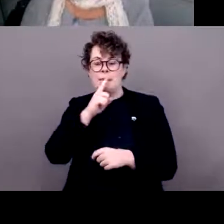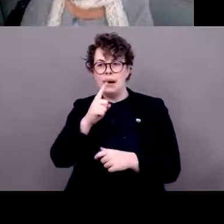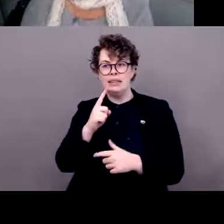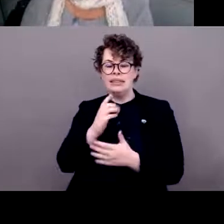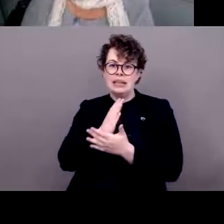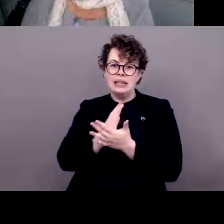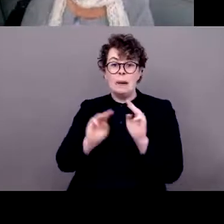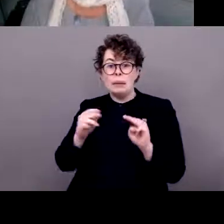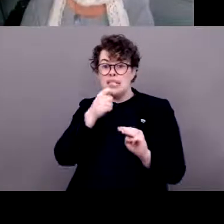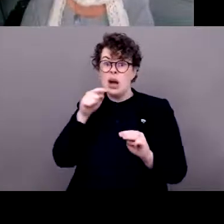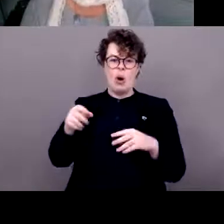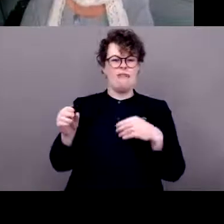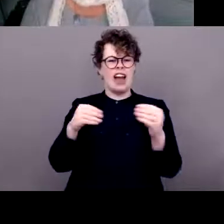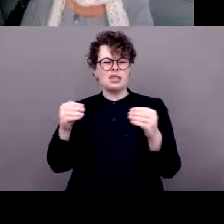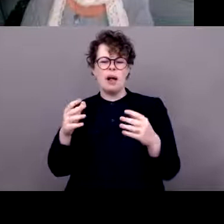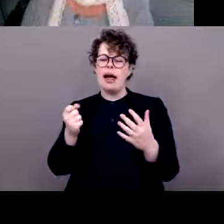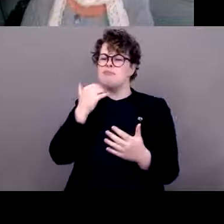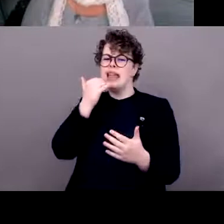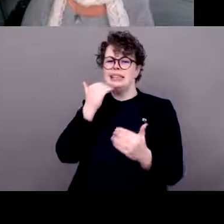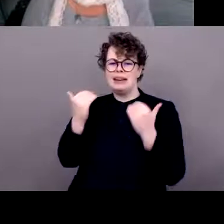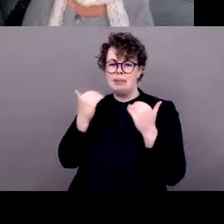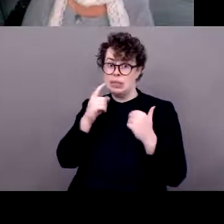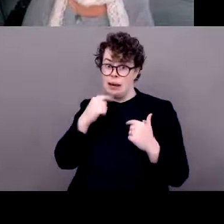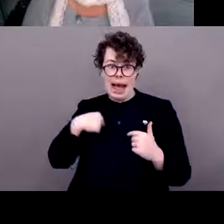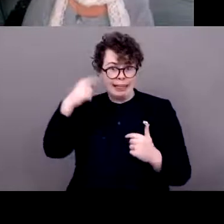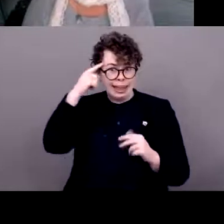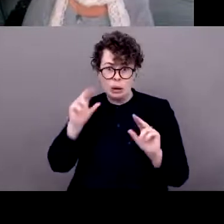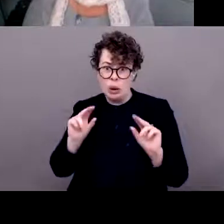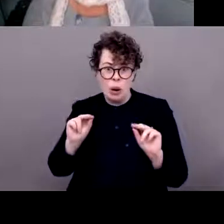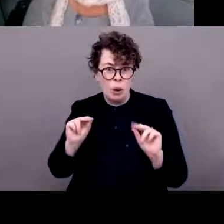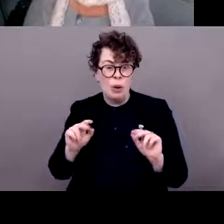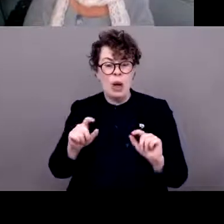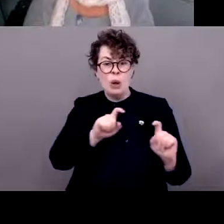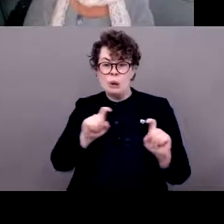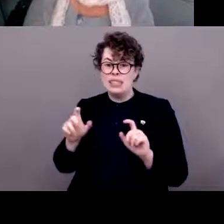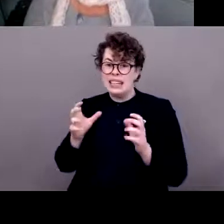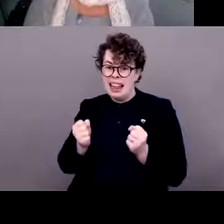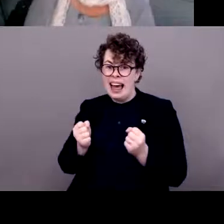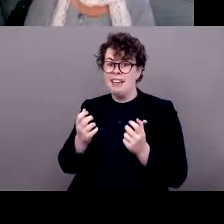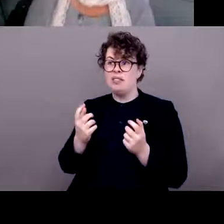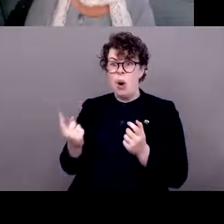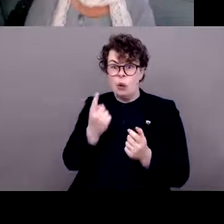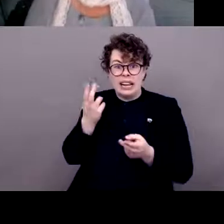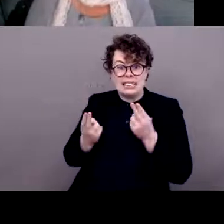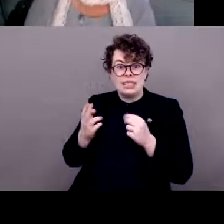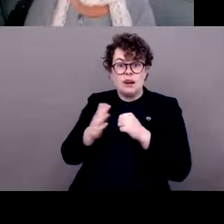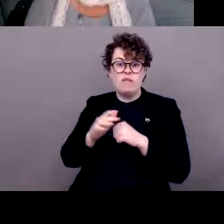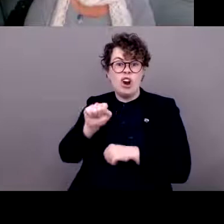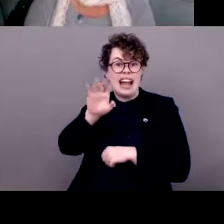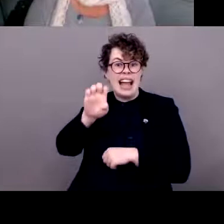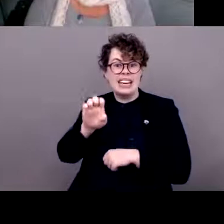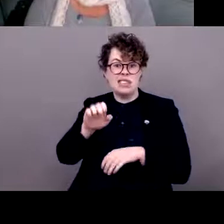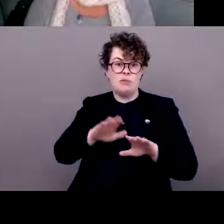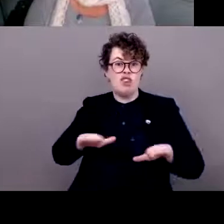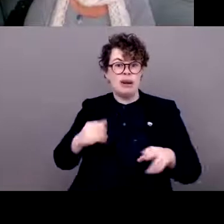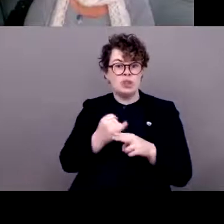got what we need. But actually, we still only have assessments that sample a small range of what we need to look at